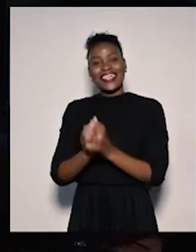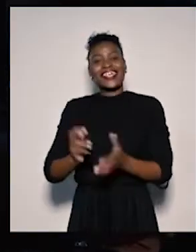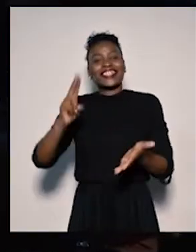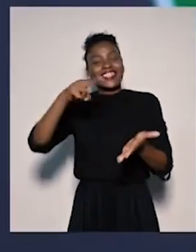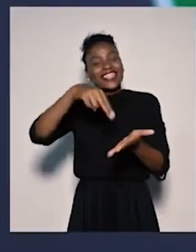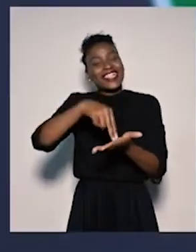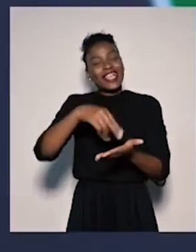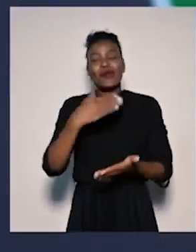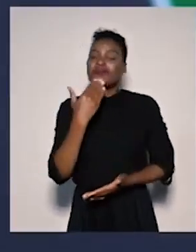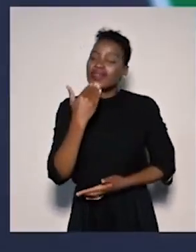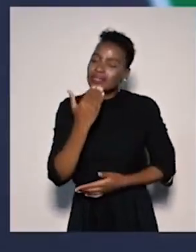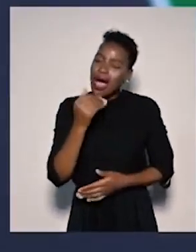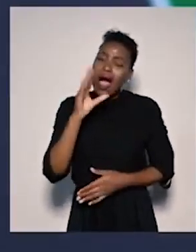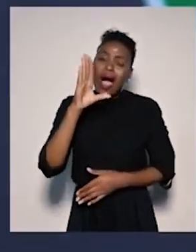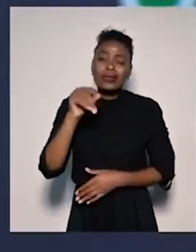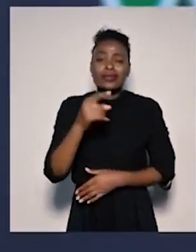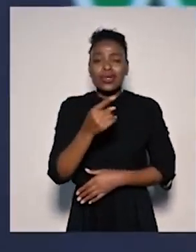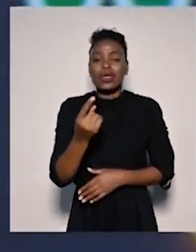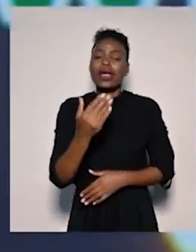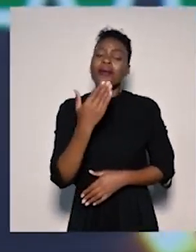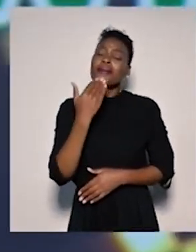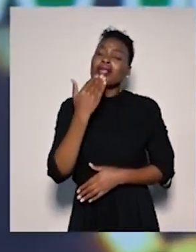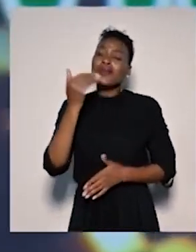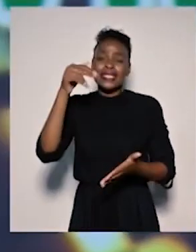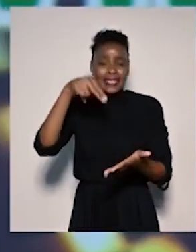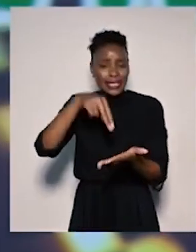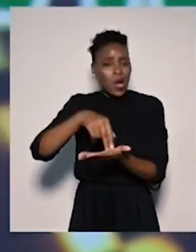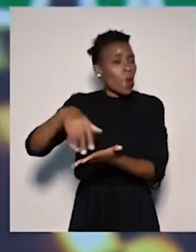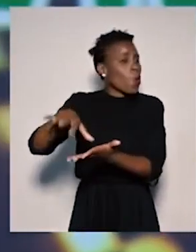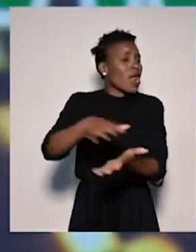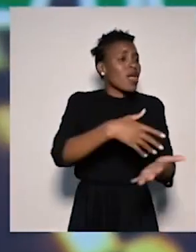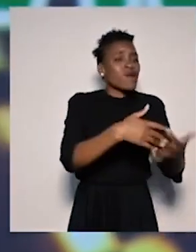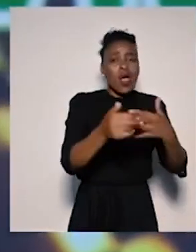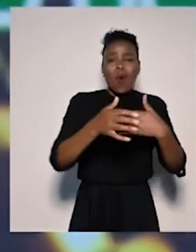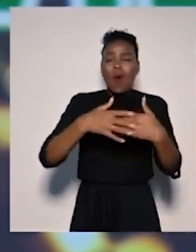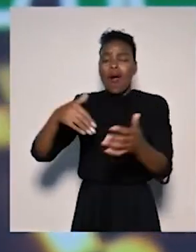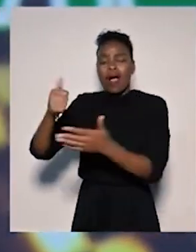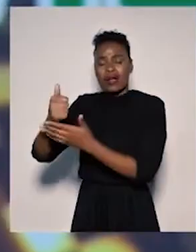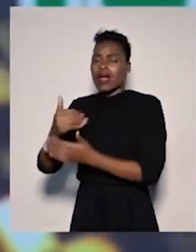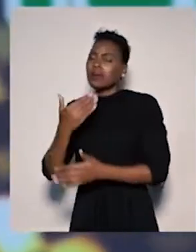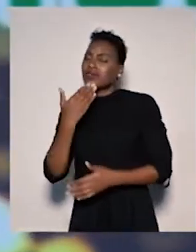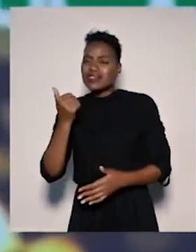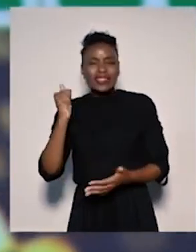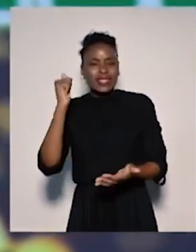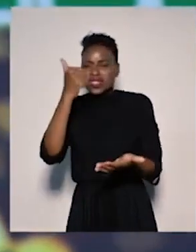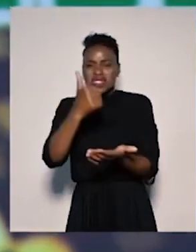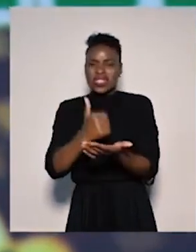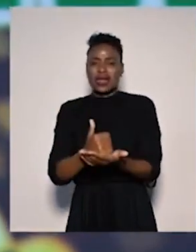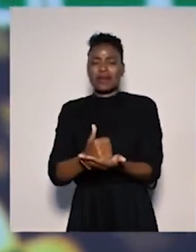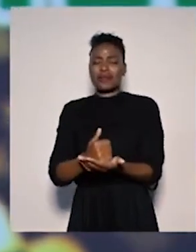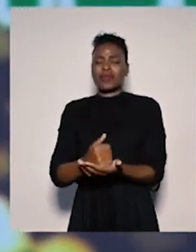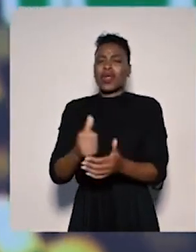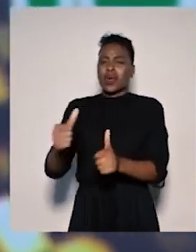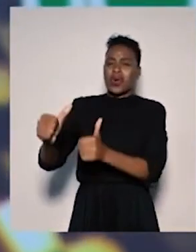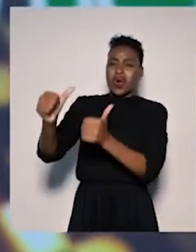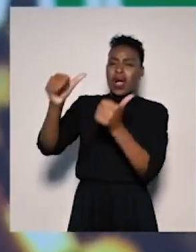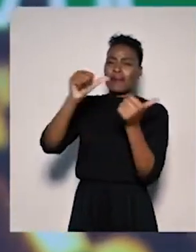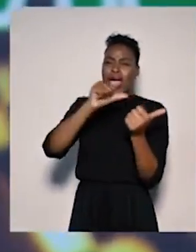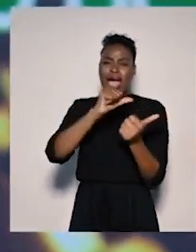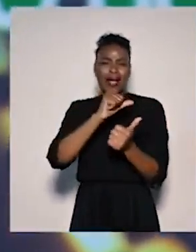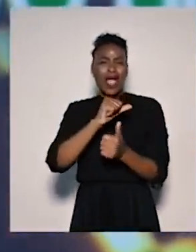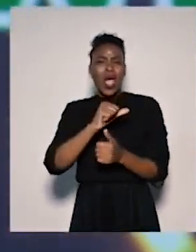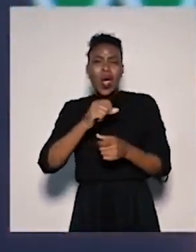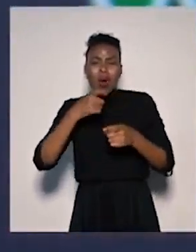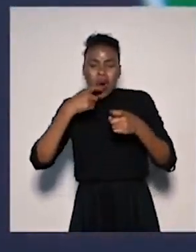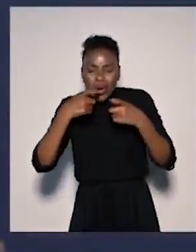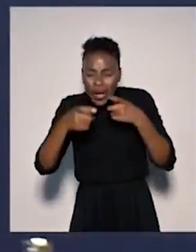standing, please? I ask you, stand where you are. Don't remain seated. There's no need for you to go back with condemnation and